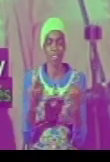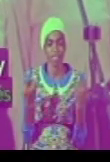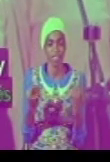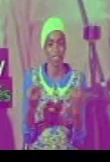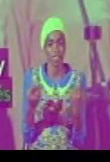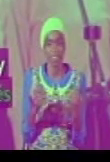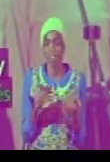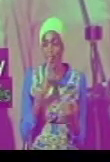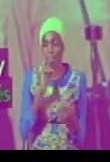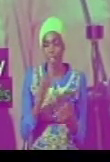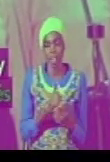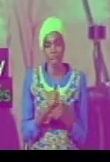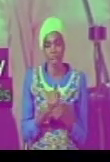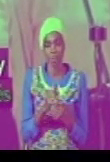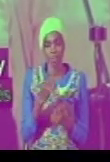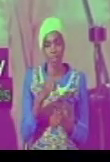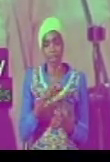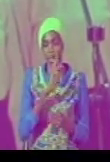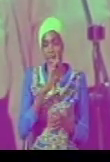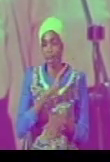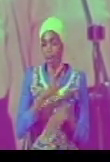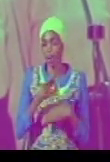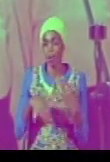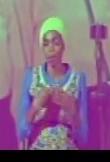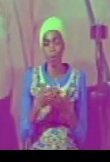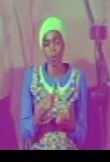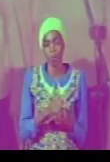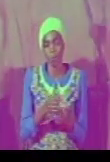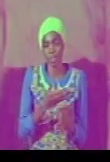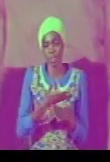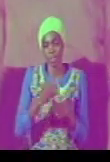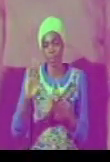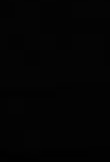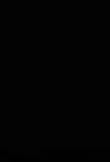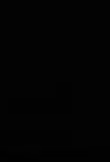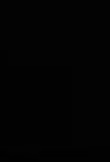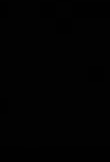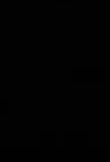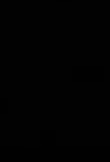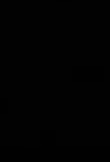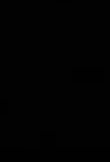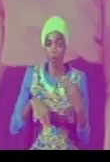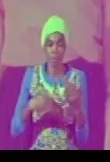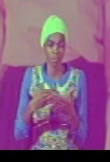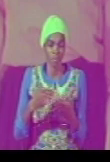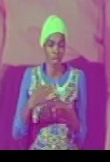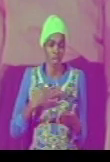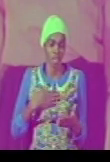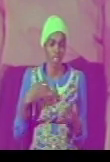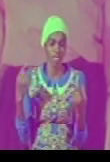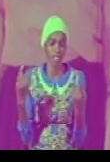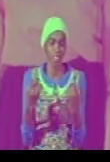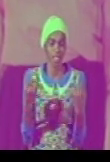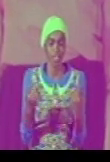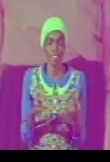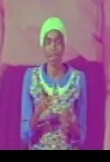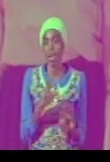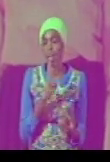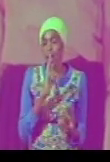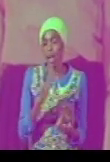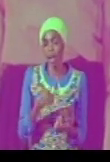They are all washed away. All my sins are